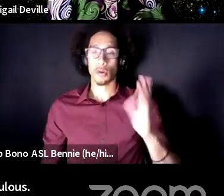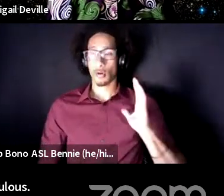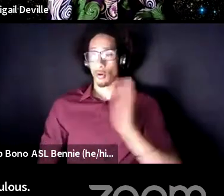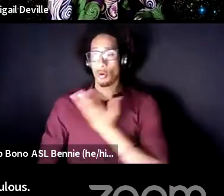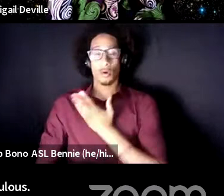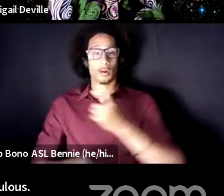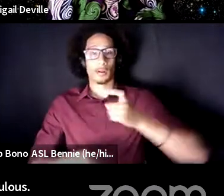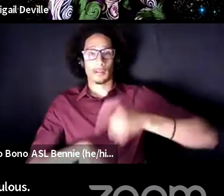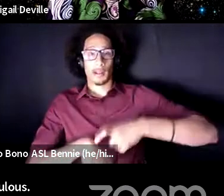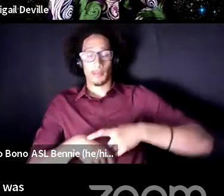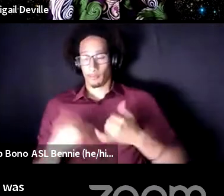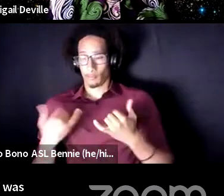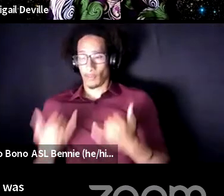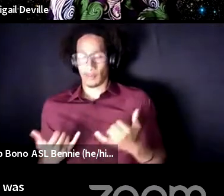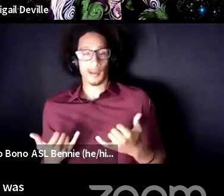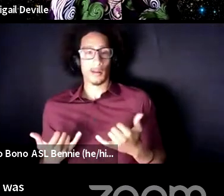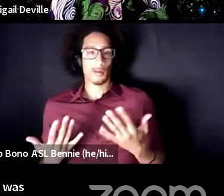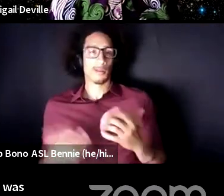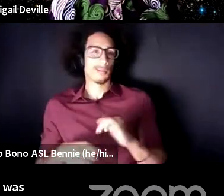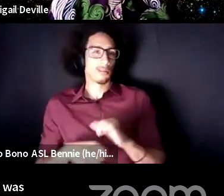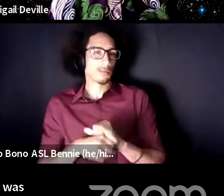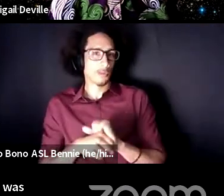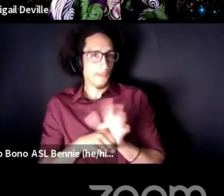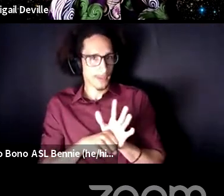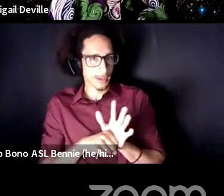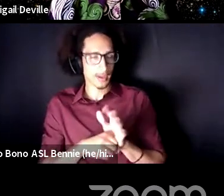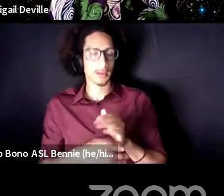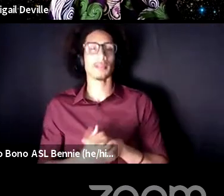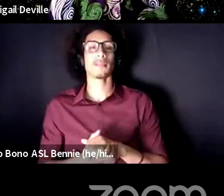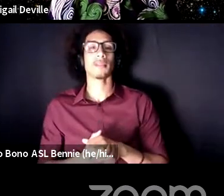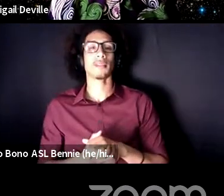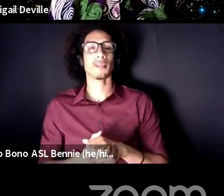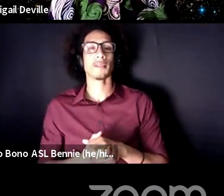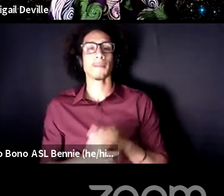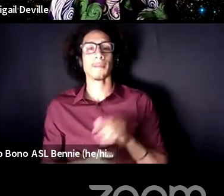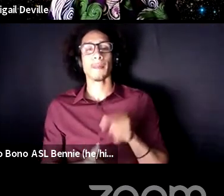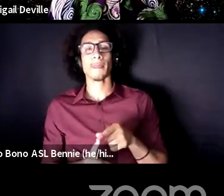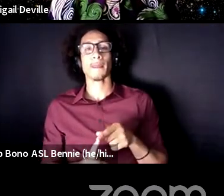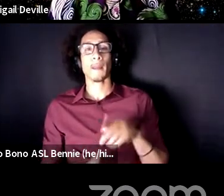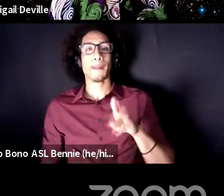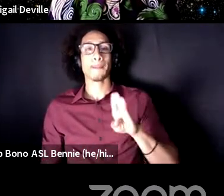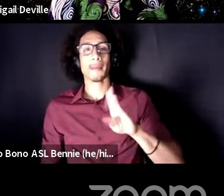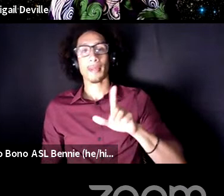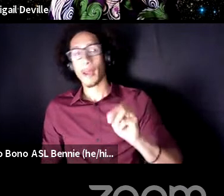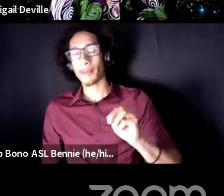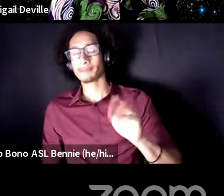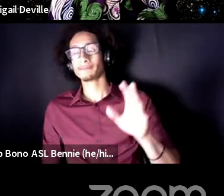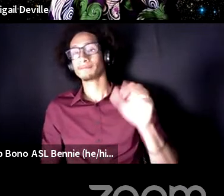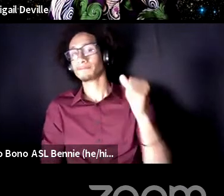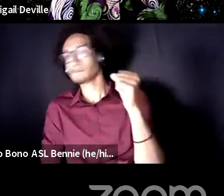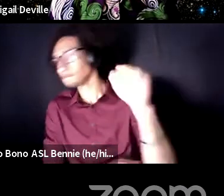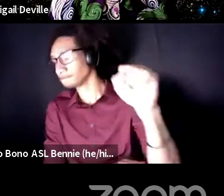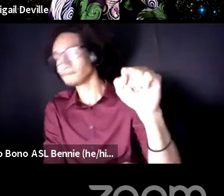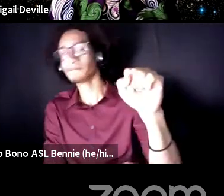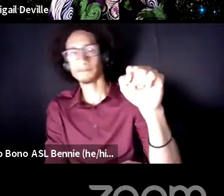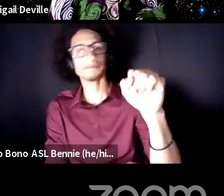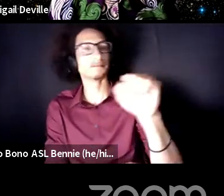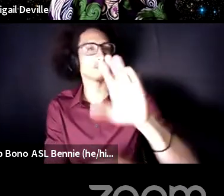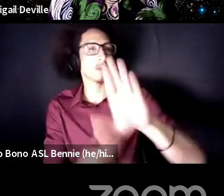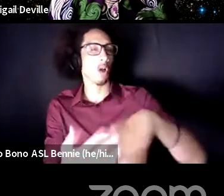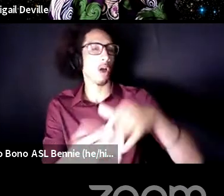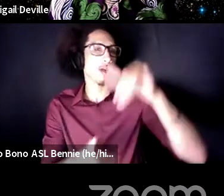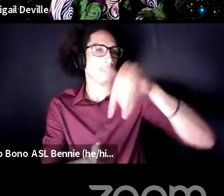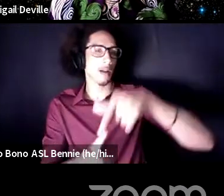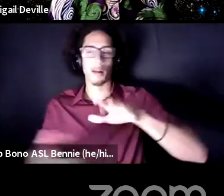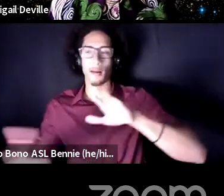were in terms of COVID and the kind of revolution that we've witnessed. So all of those things, but also really thinking